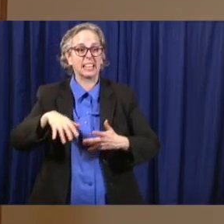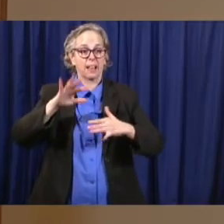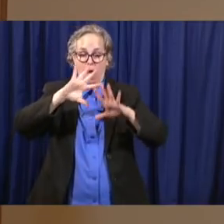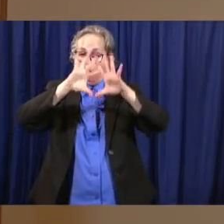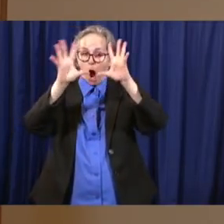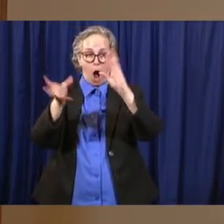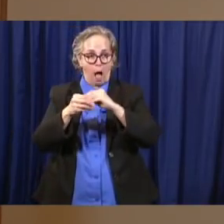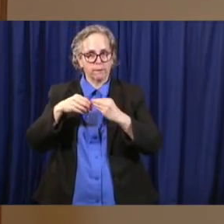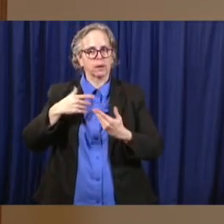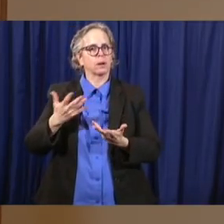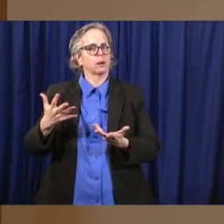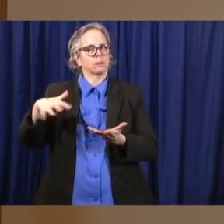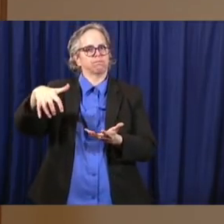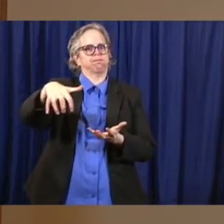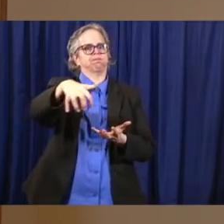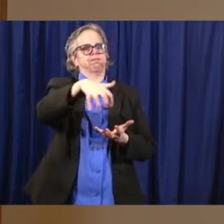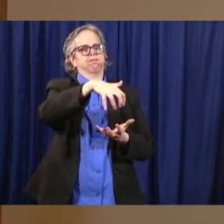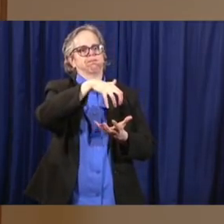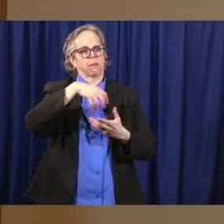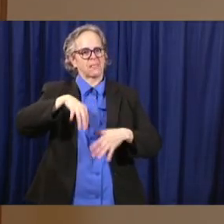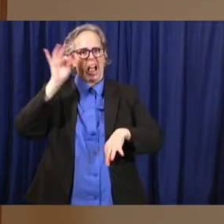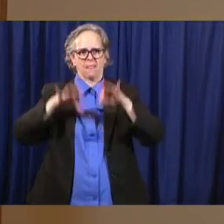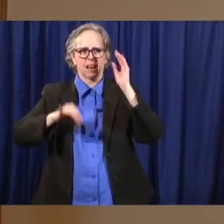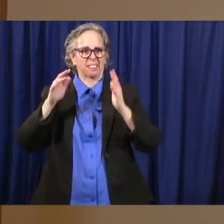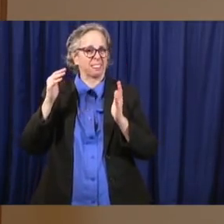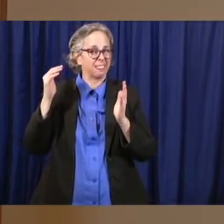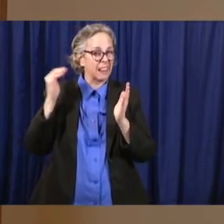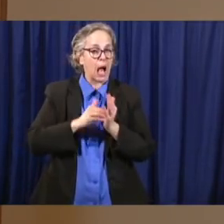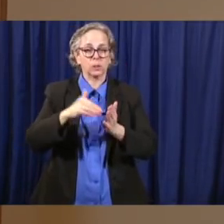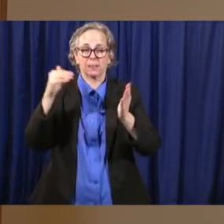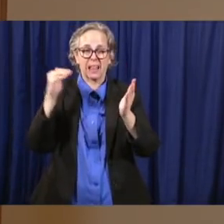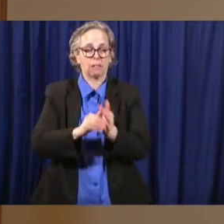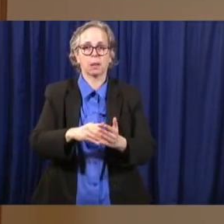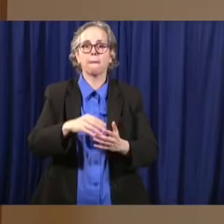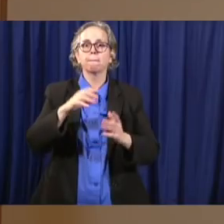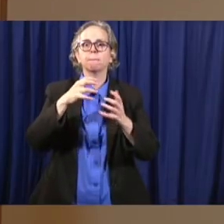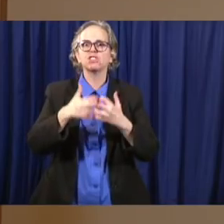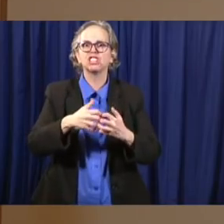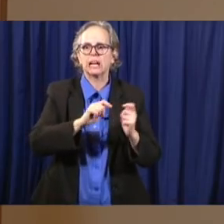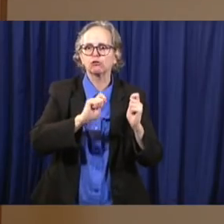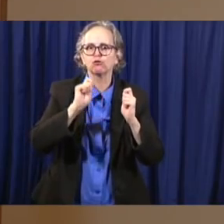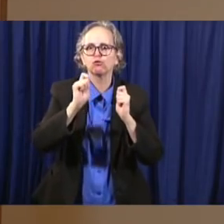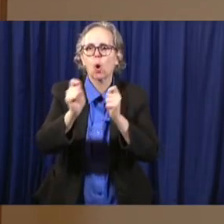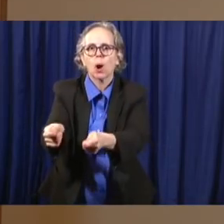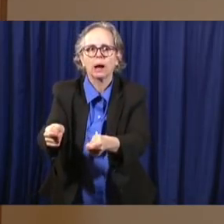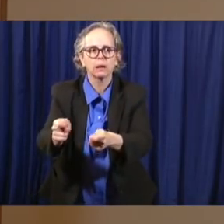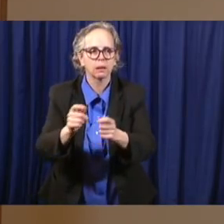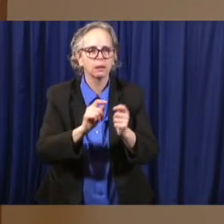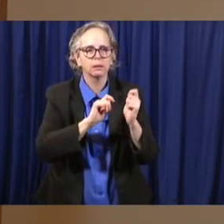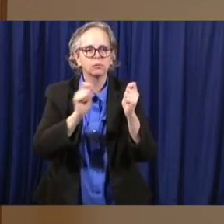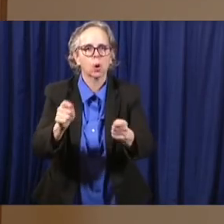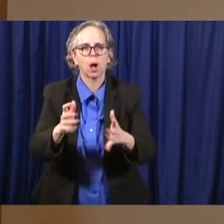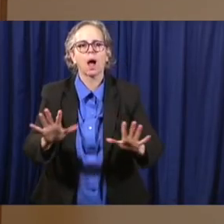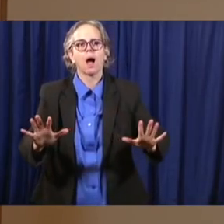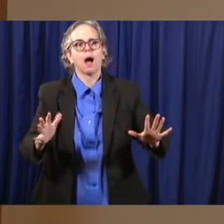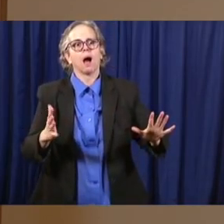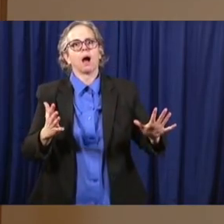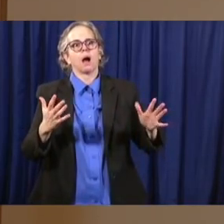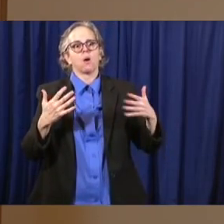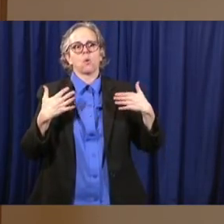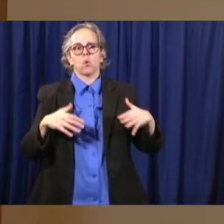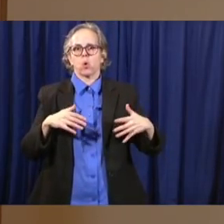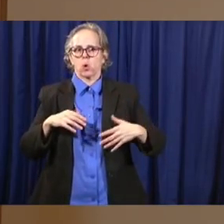of machines that have been donated to the cause because of work around our state. So that is a great number. Next